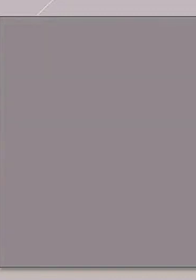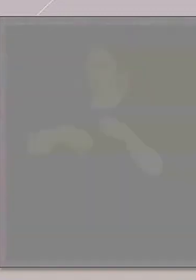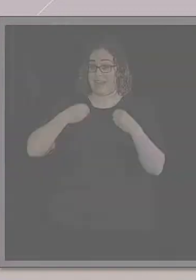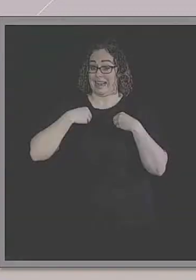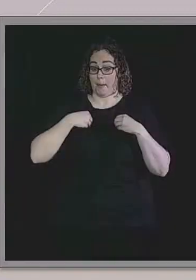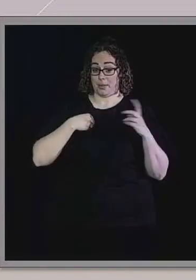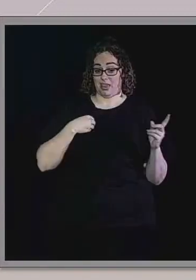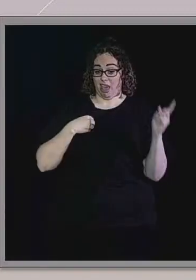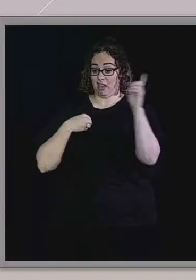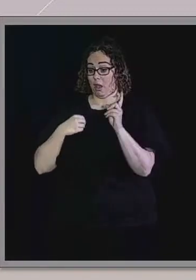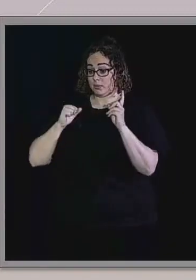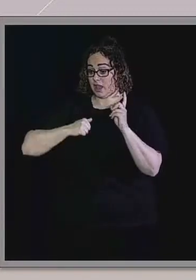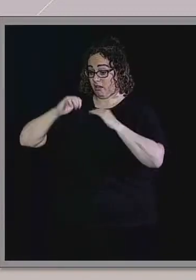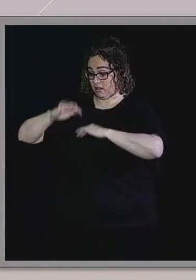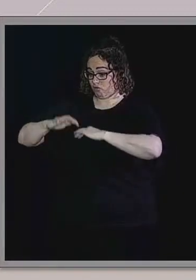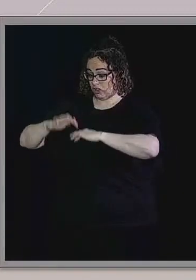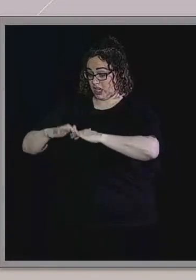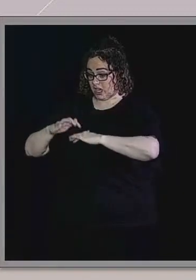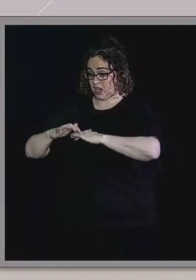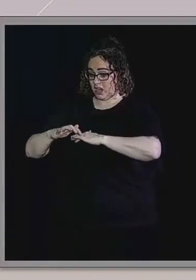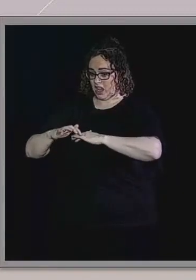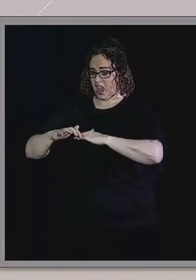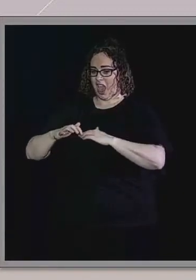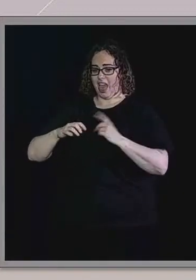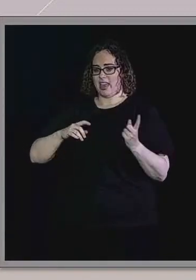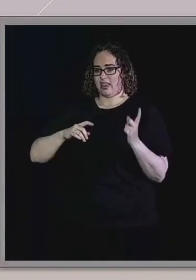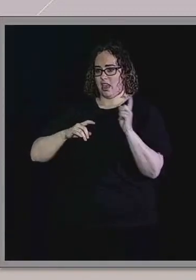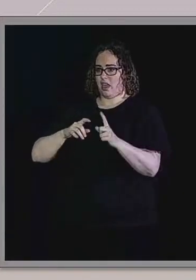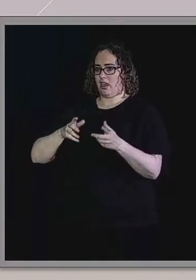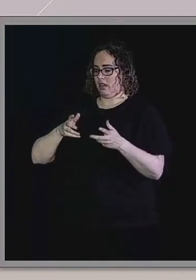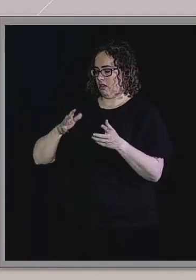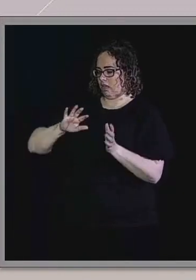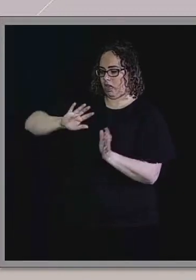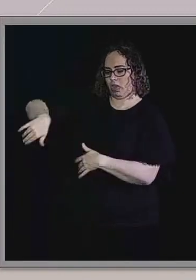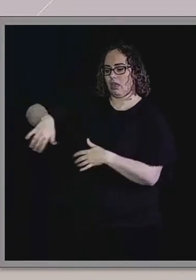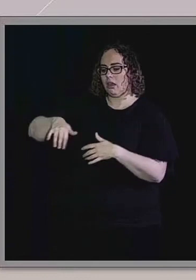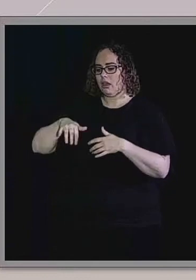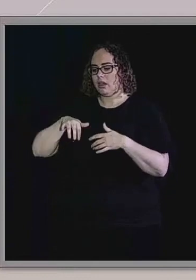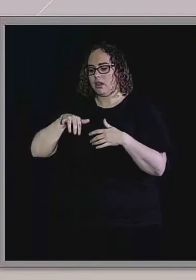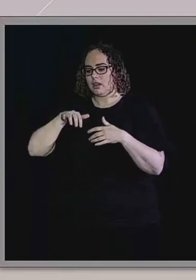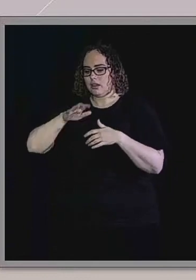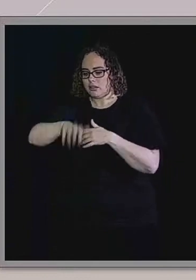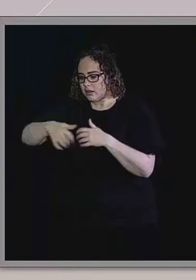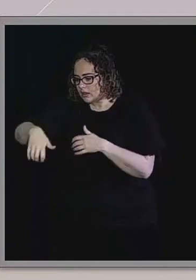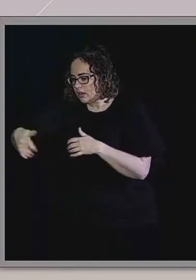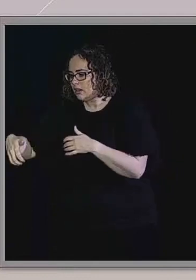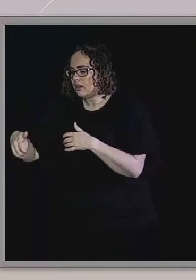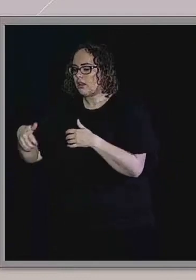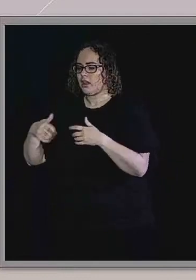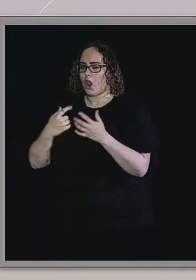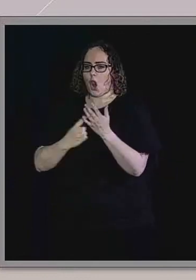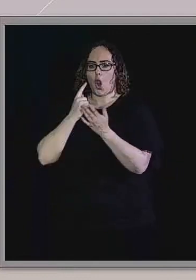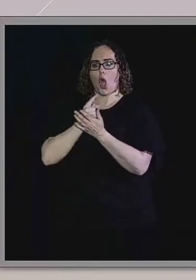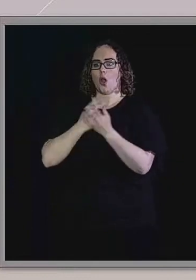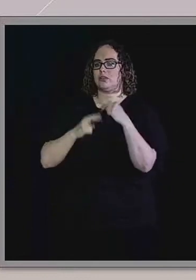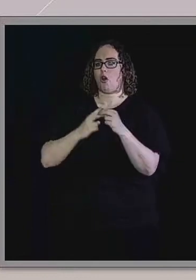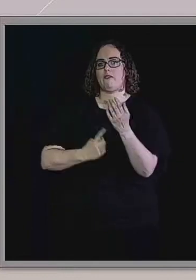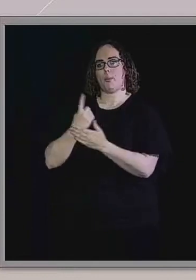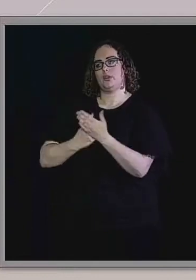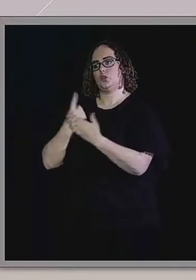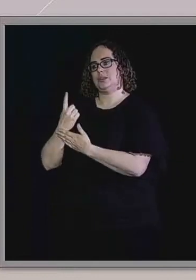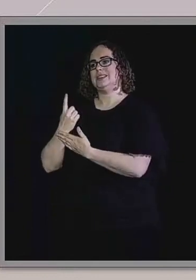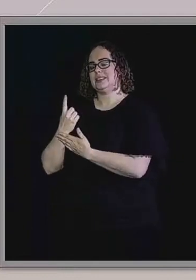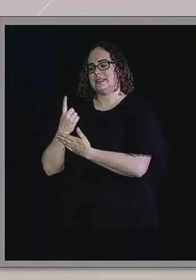country and mining and then promising all of these all of these things in terms of dollars and opportunities and all that sort of stuff, right? I mean,